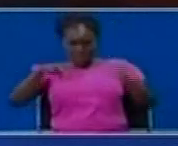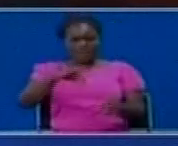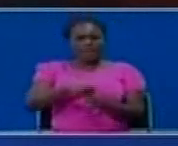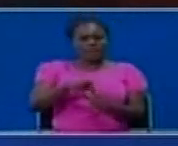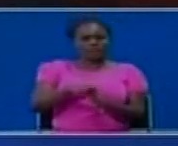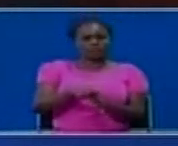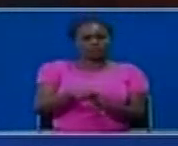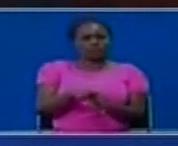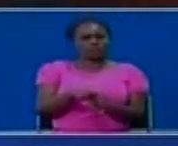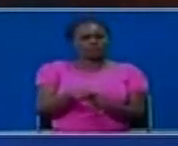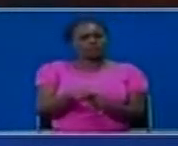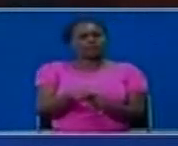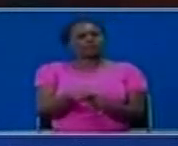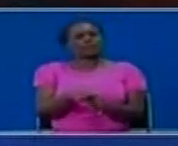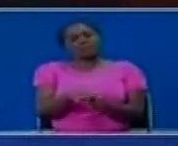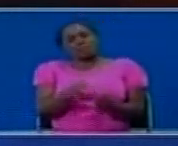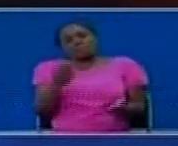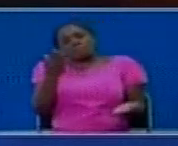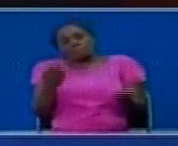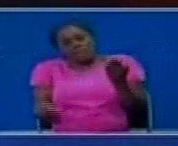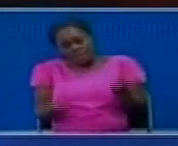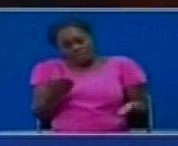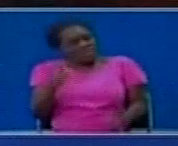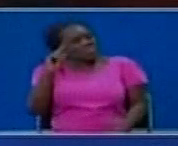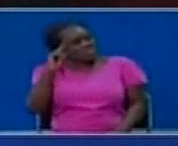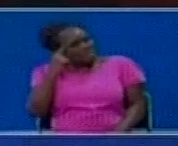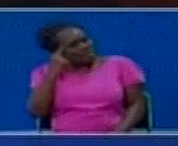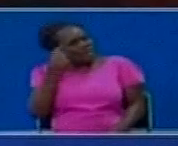elections, that perhaps you should consider